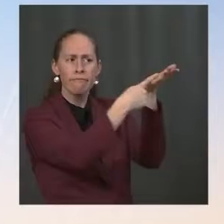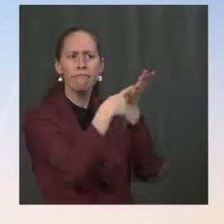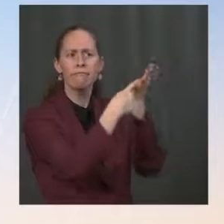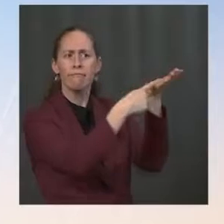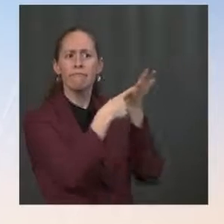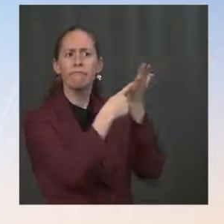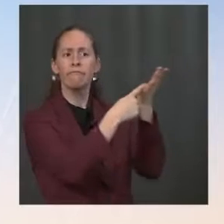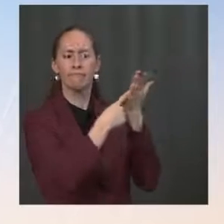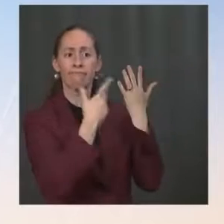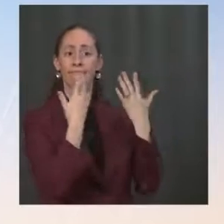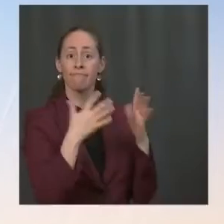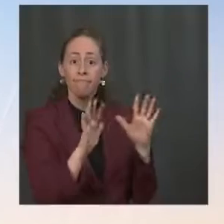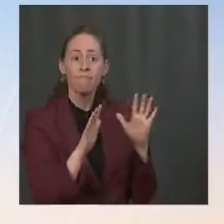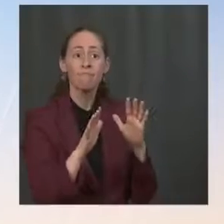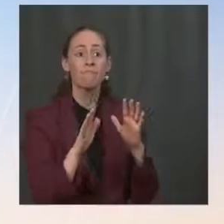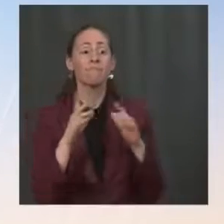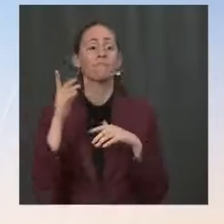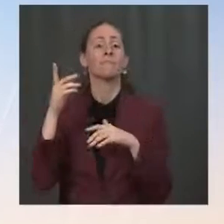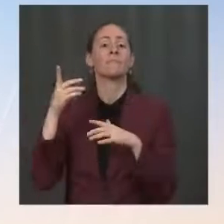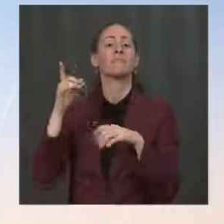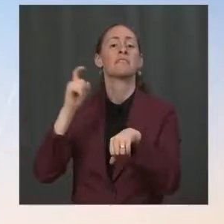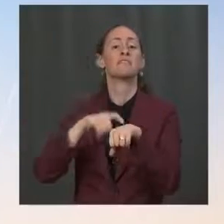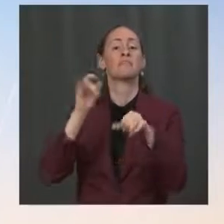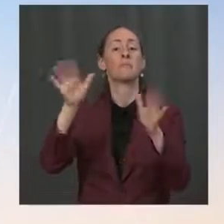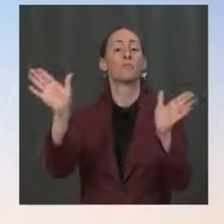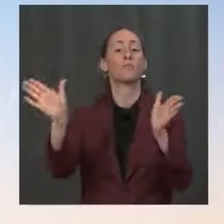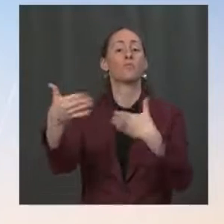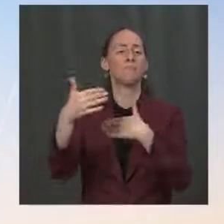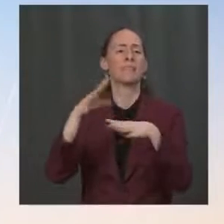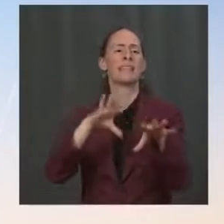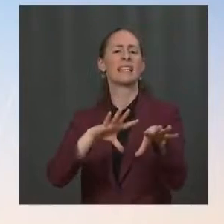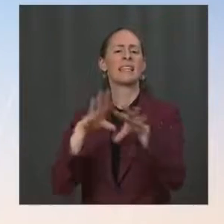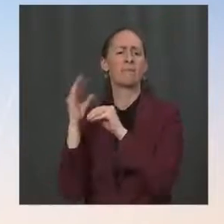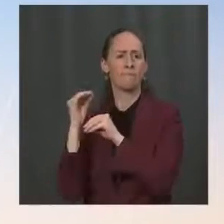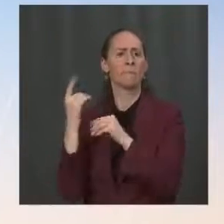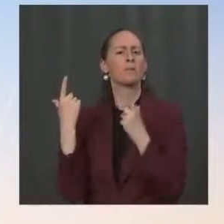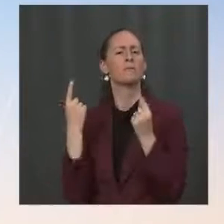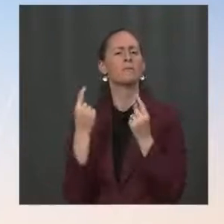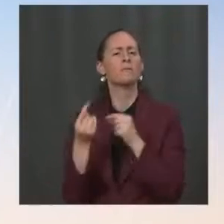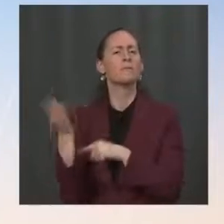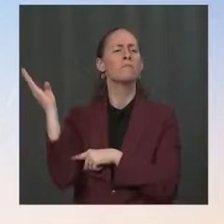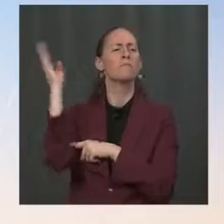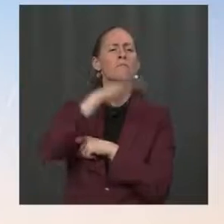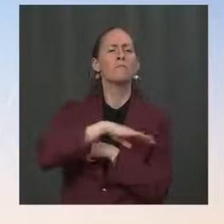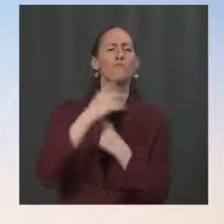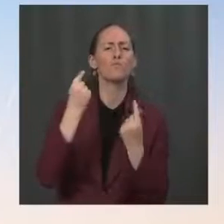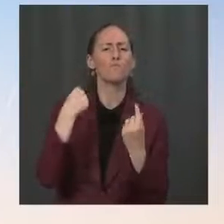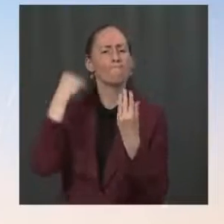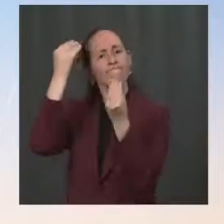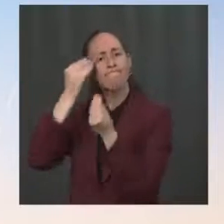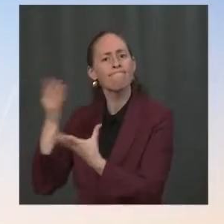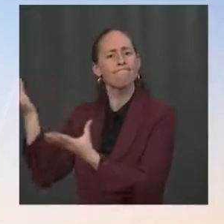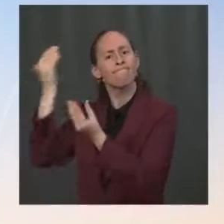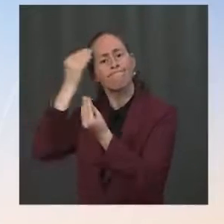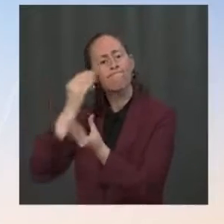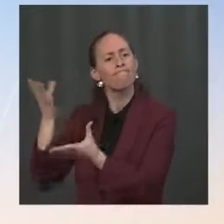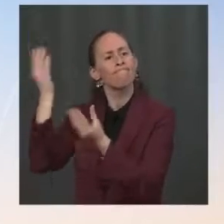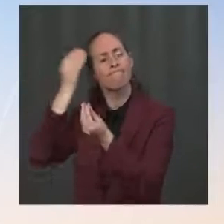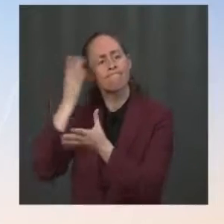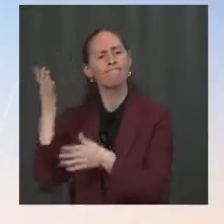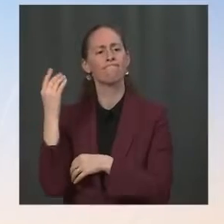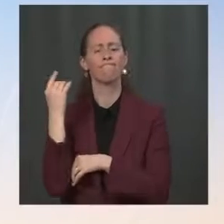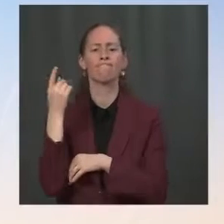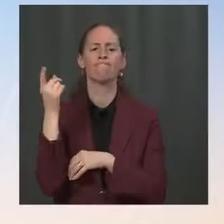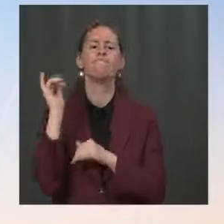Situation Room, those updates proceeded through the course of the day. He's been in constant contact with his national security advisor,